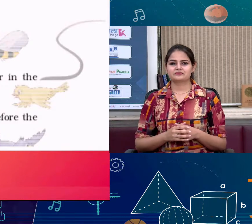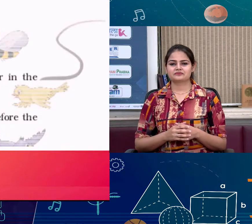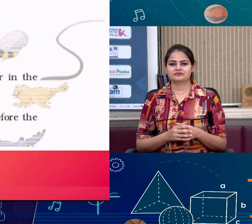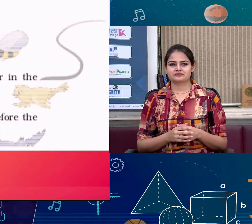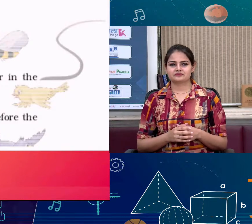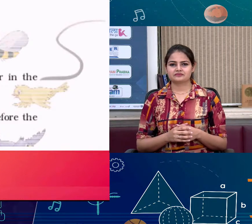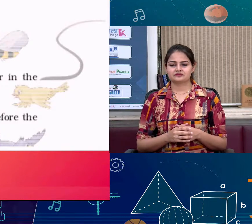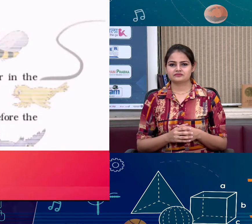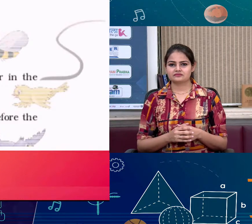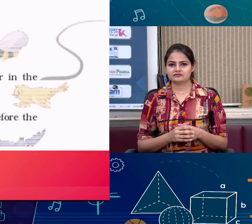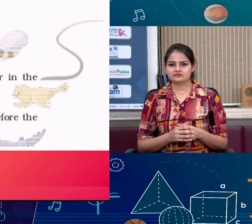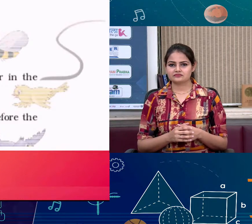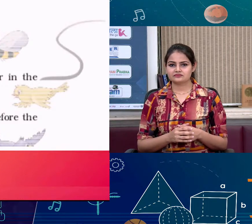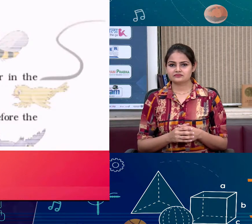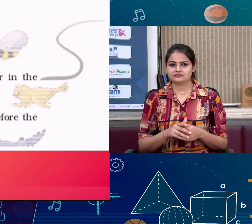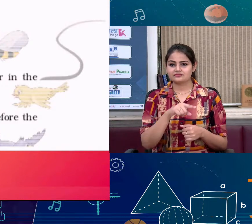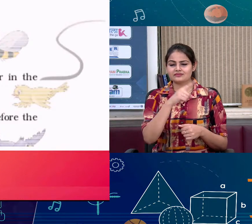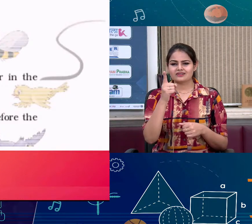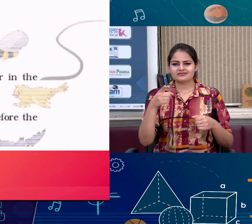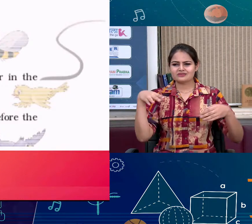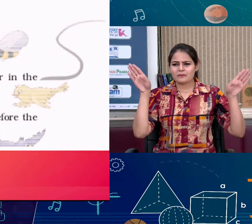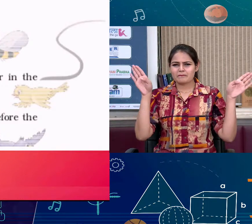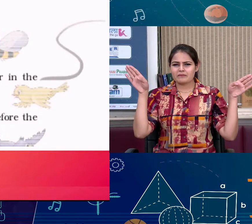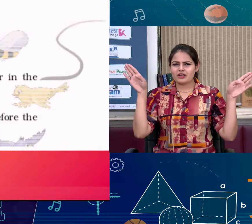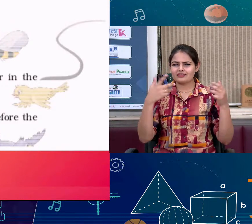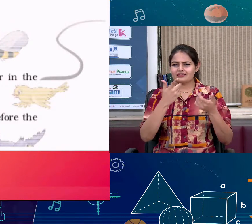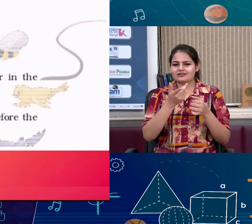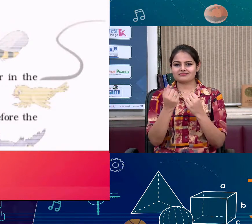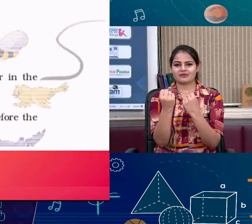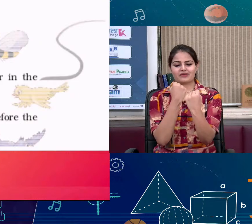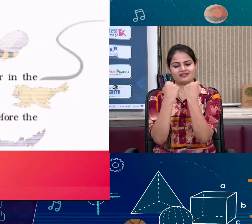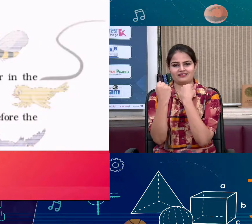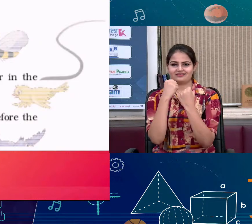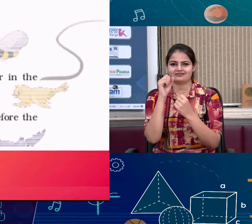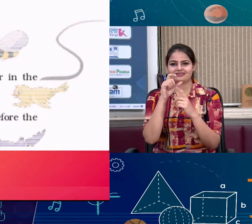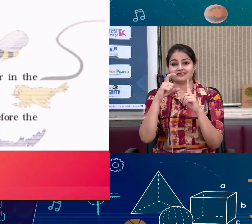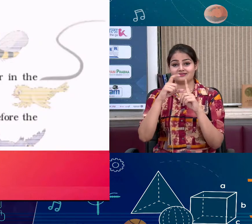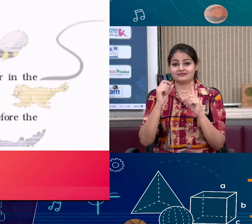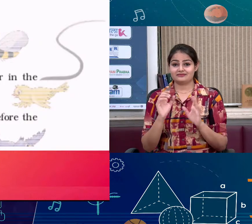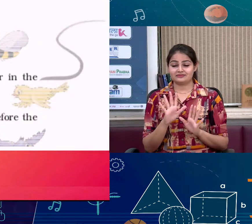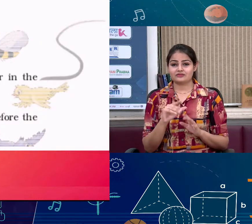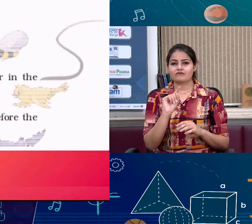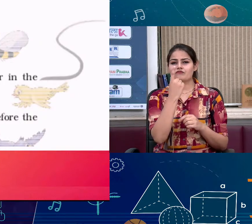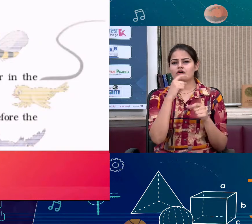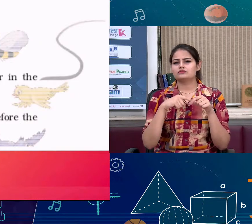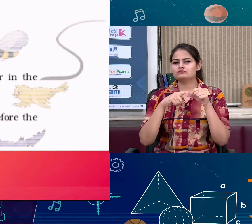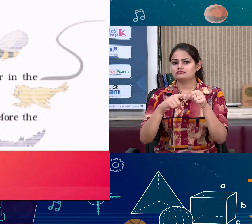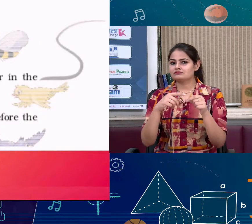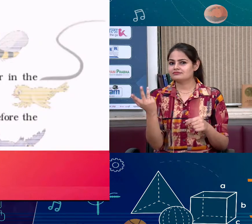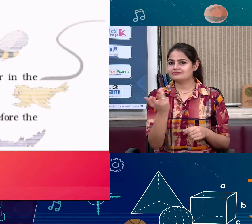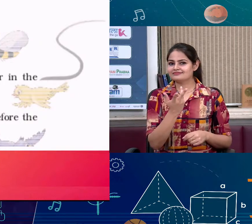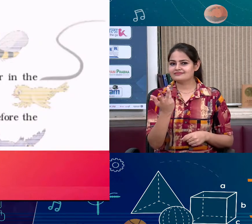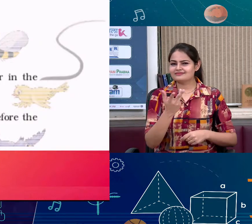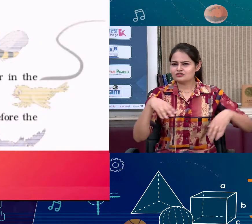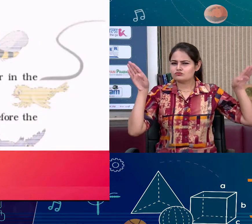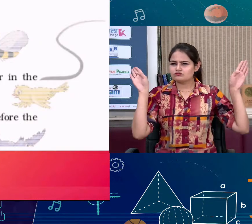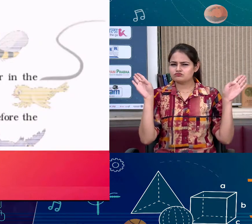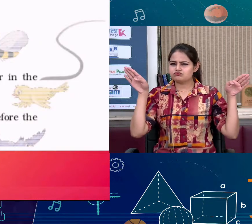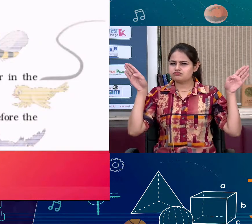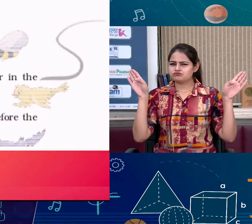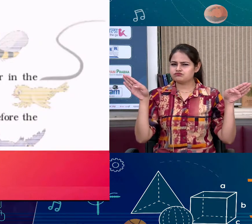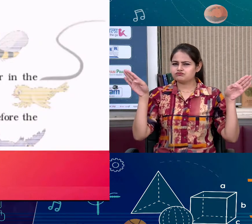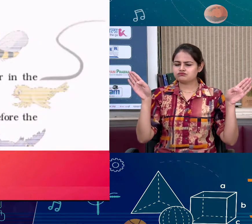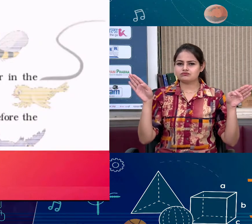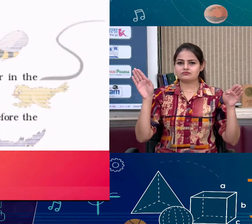as fun. What do you think birds say to each other in the morning? This is one of the first questions we have in the exercise.